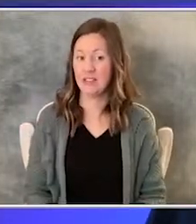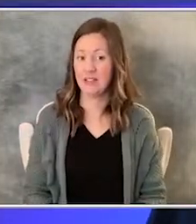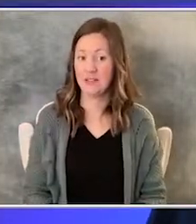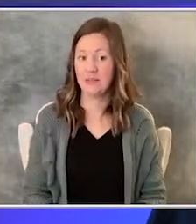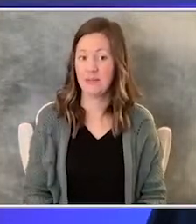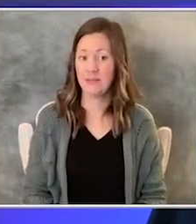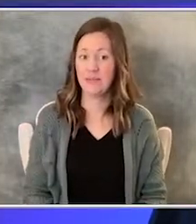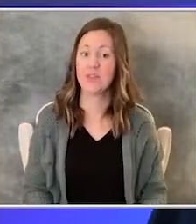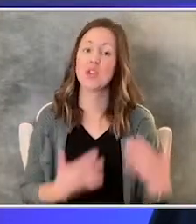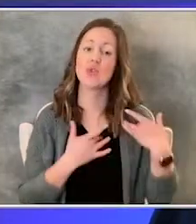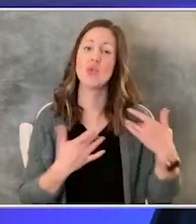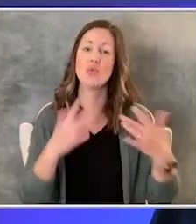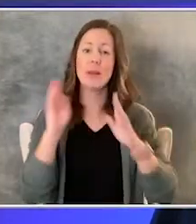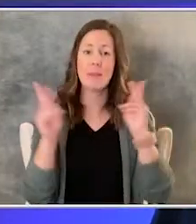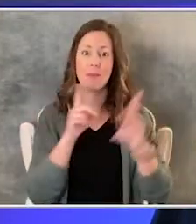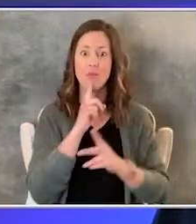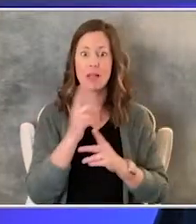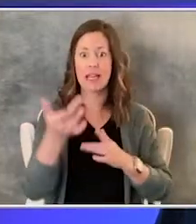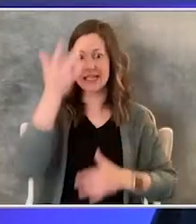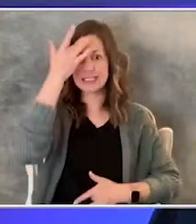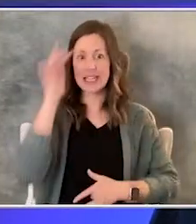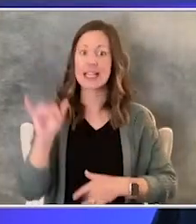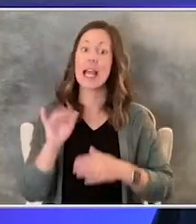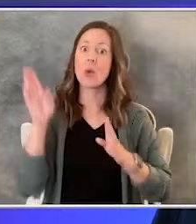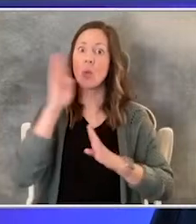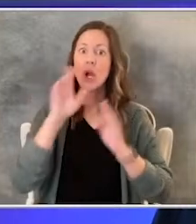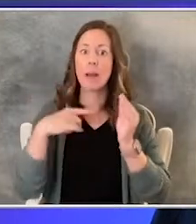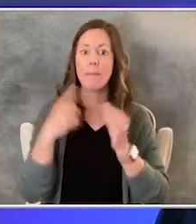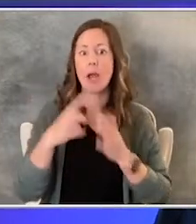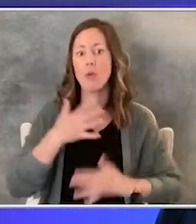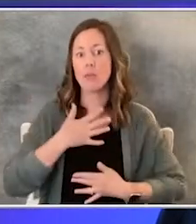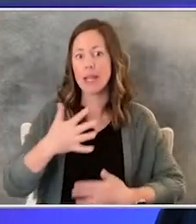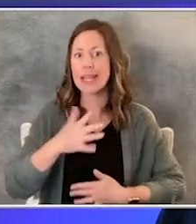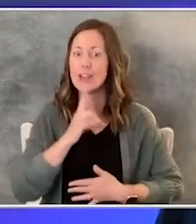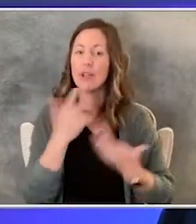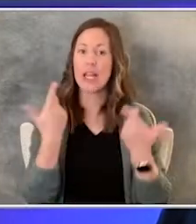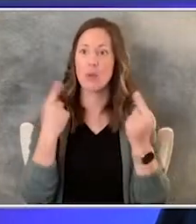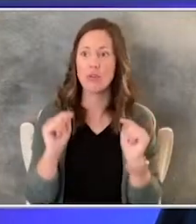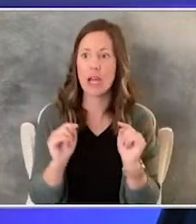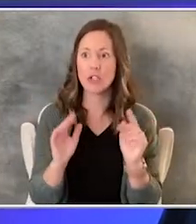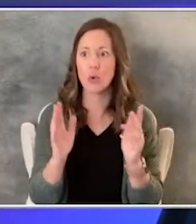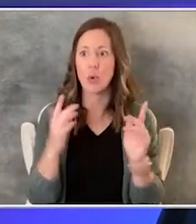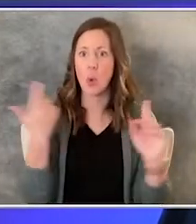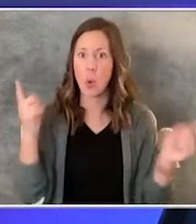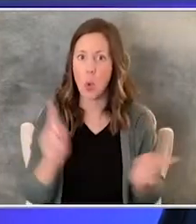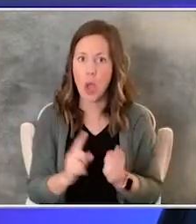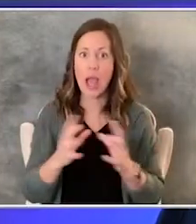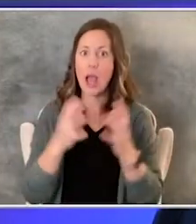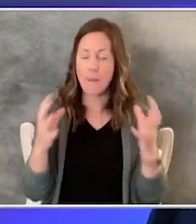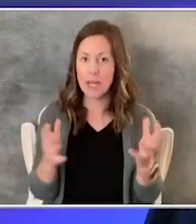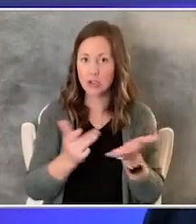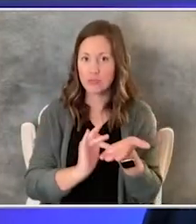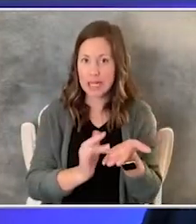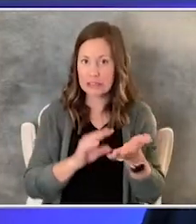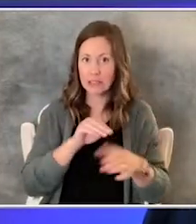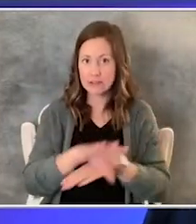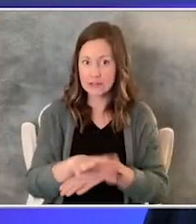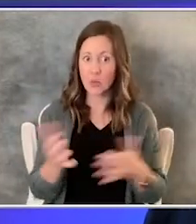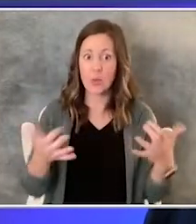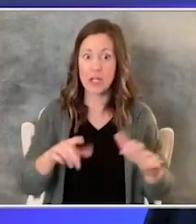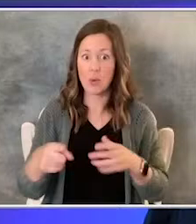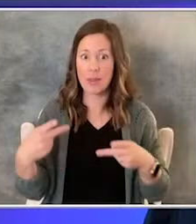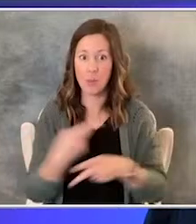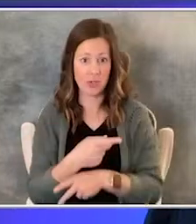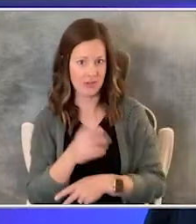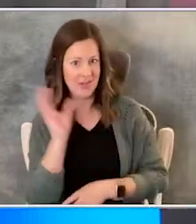procedural questions as this is going on? I tried to minimize that. I was Okay. like, I want this guy to concentrate. Okay. Can you turn the screen this